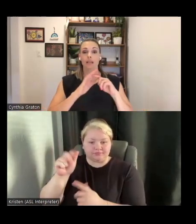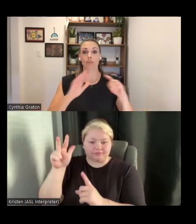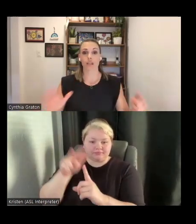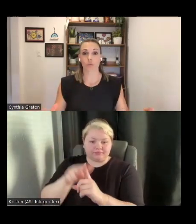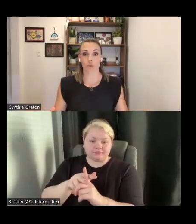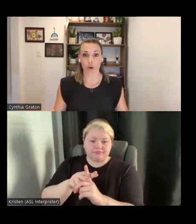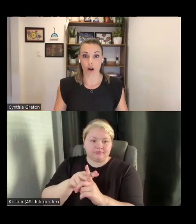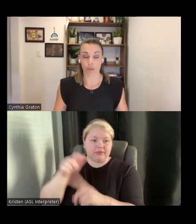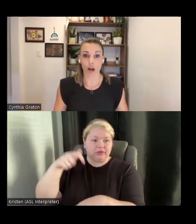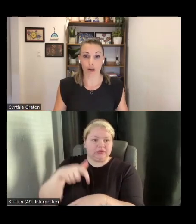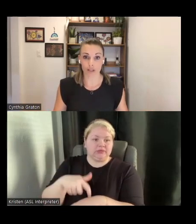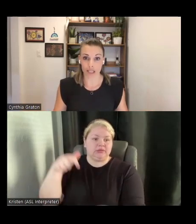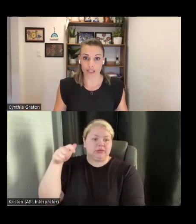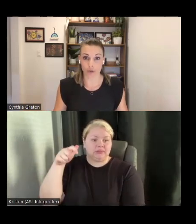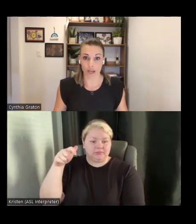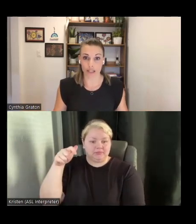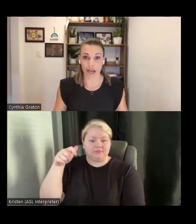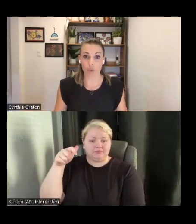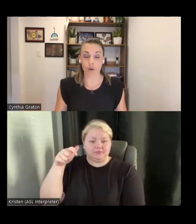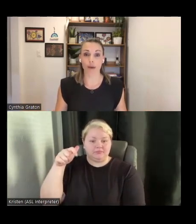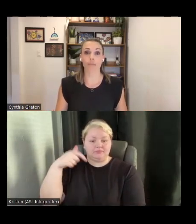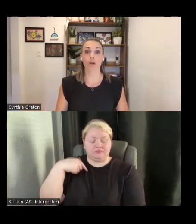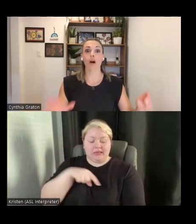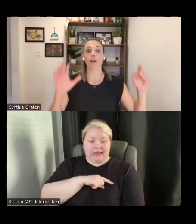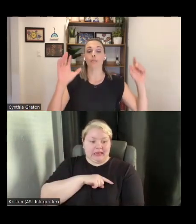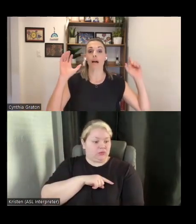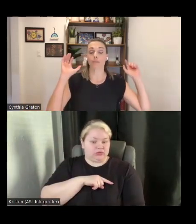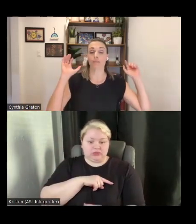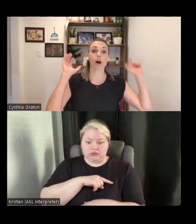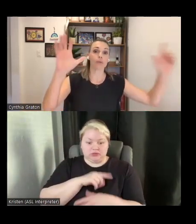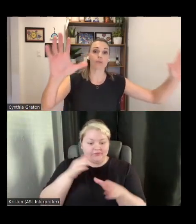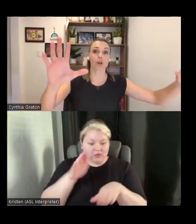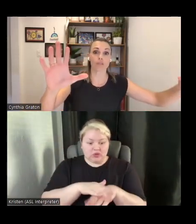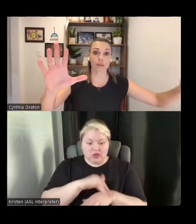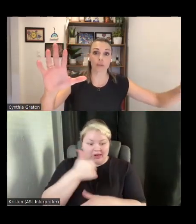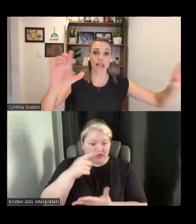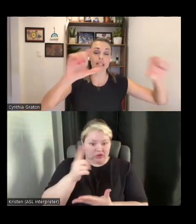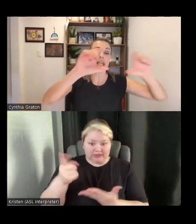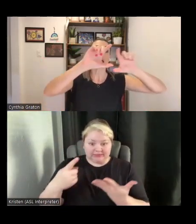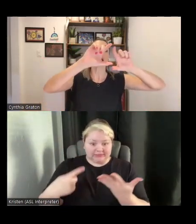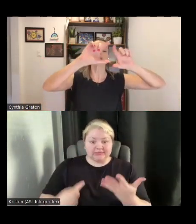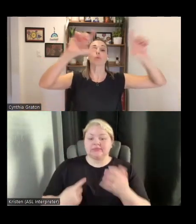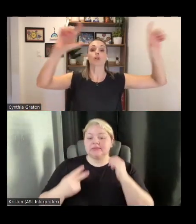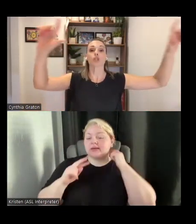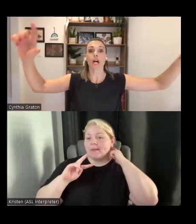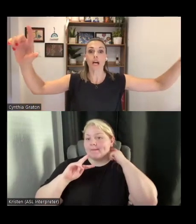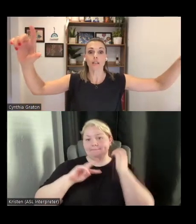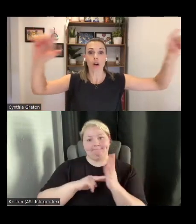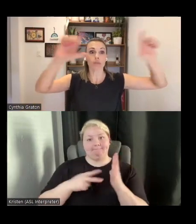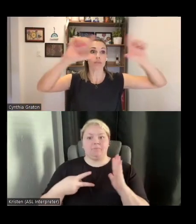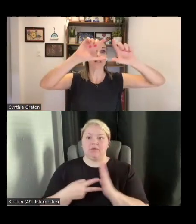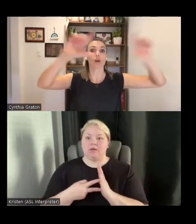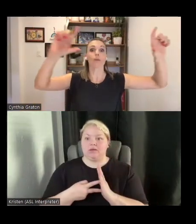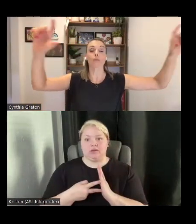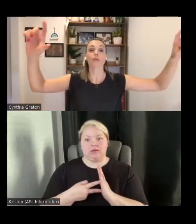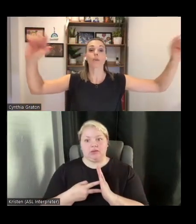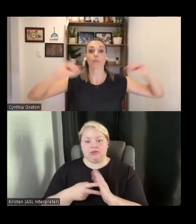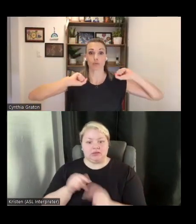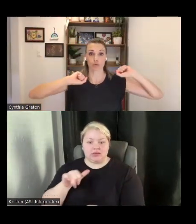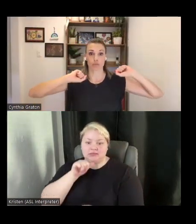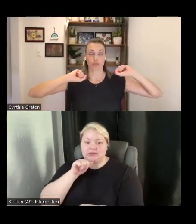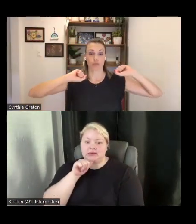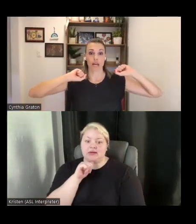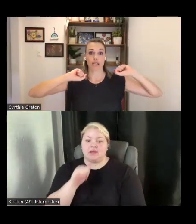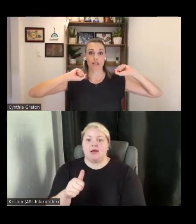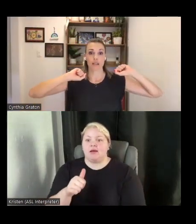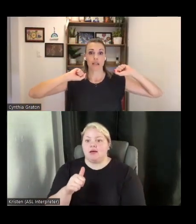not something we are prioritizing right now. Remember, on my problem-solving plan, it was not on my top 3